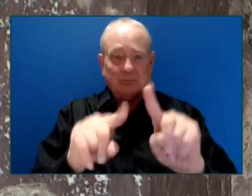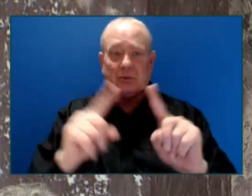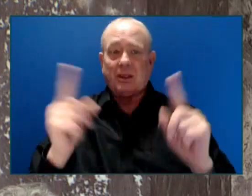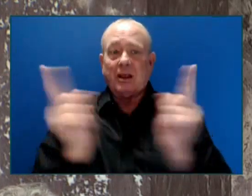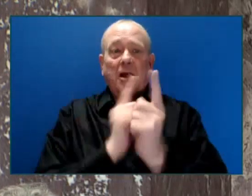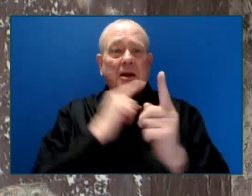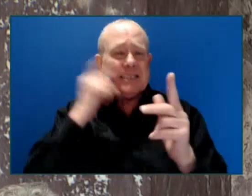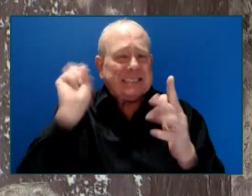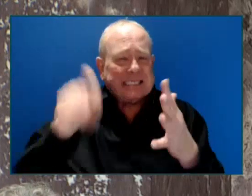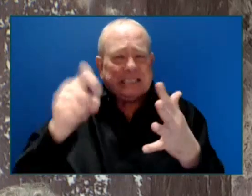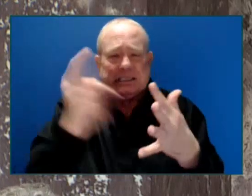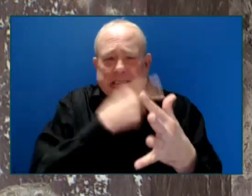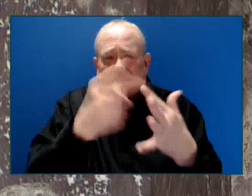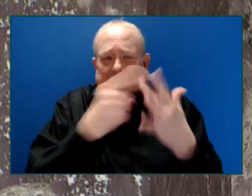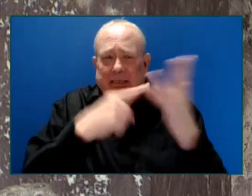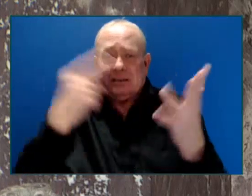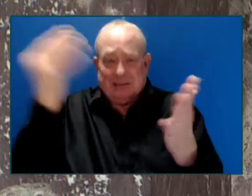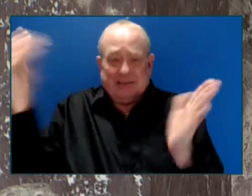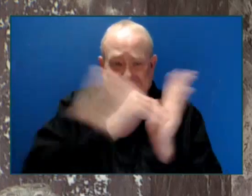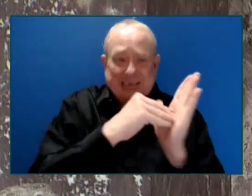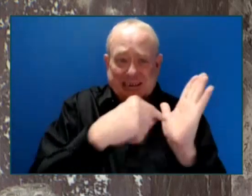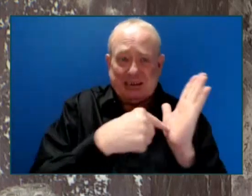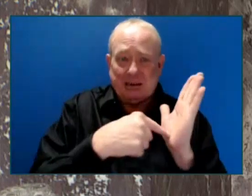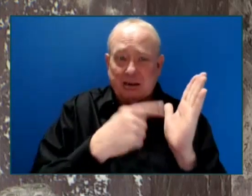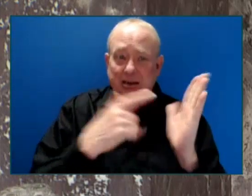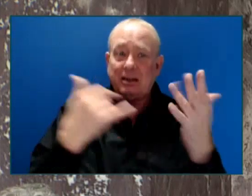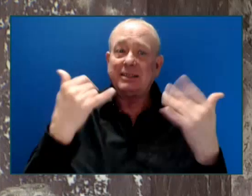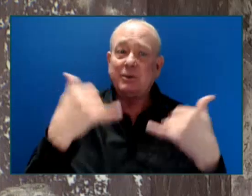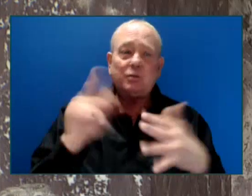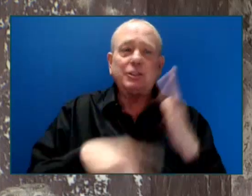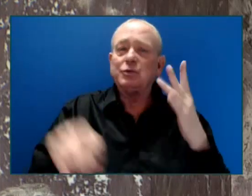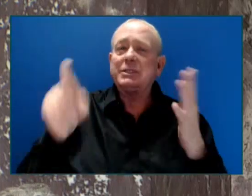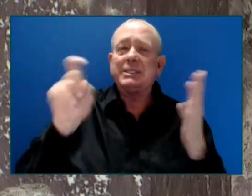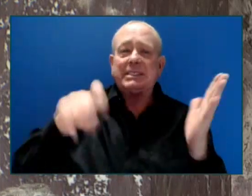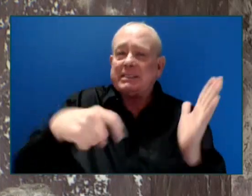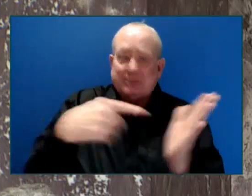overwhelming. Overwhelming, Honourable Speaker. And you know what was...